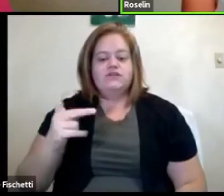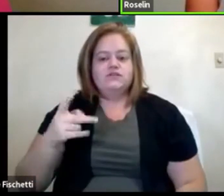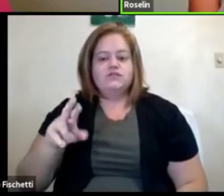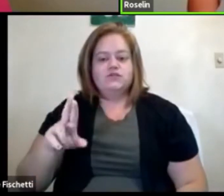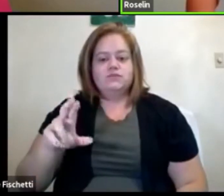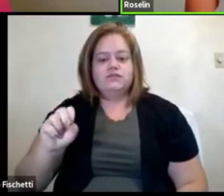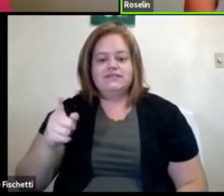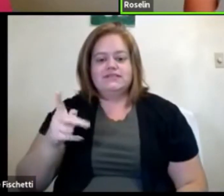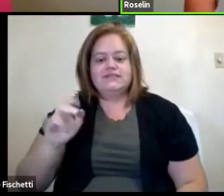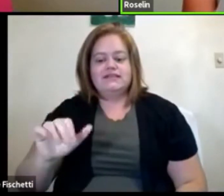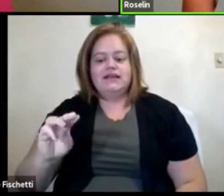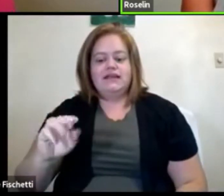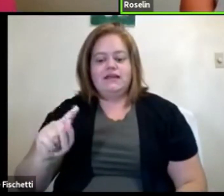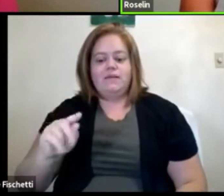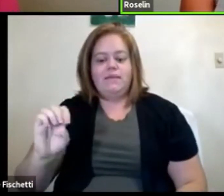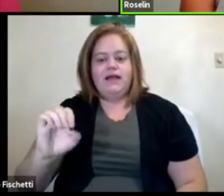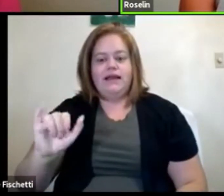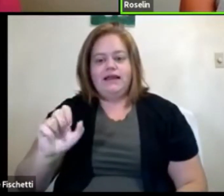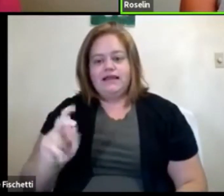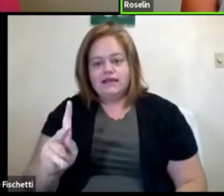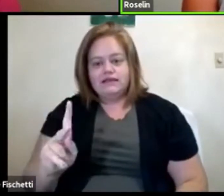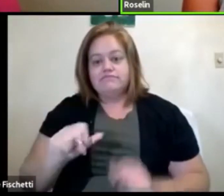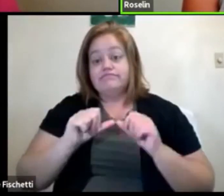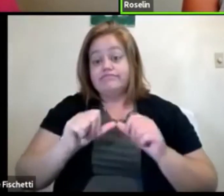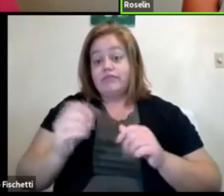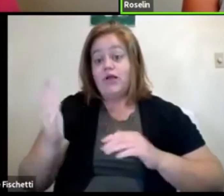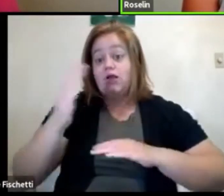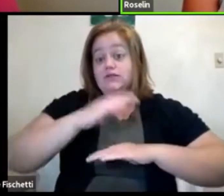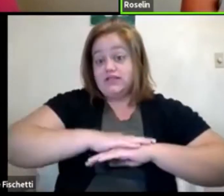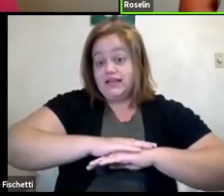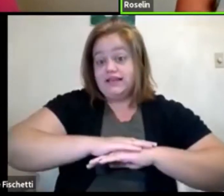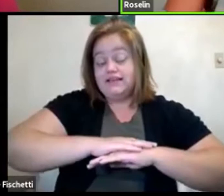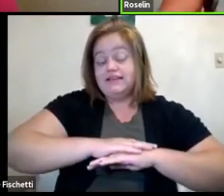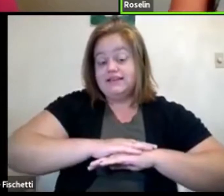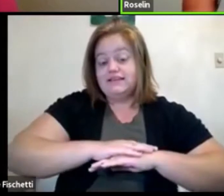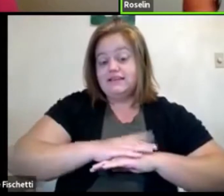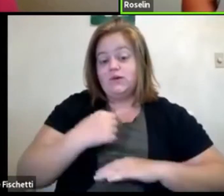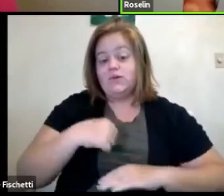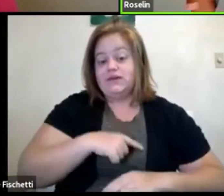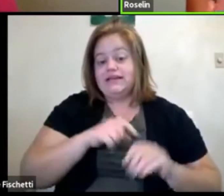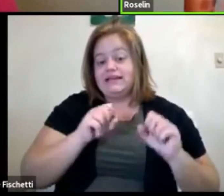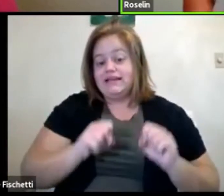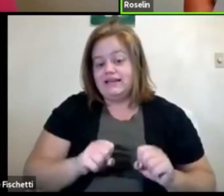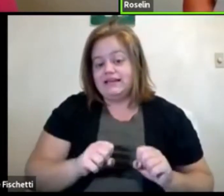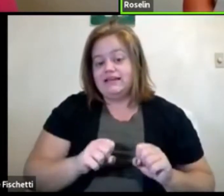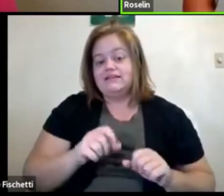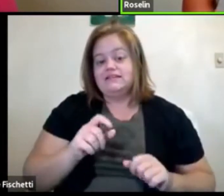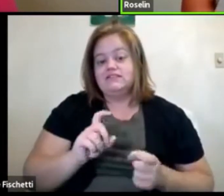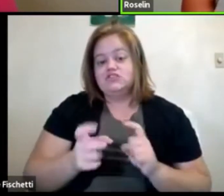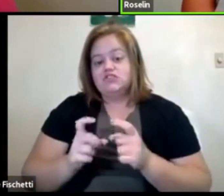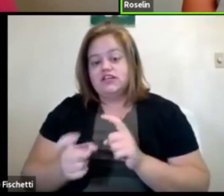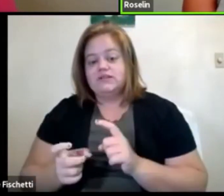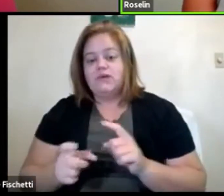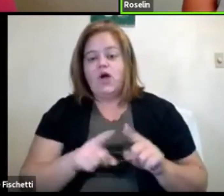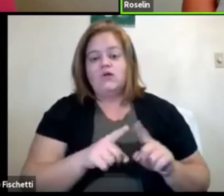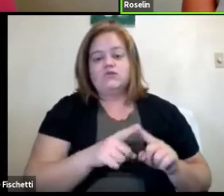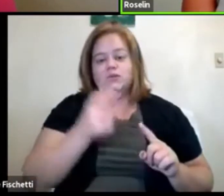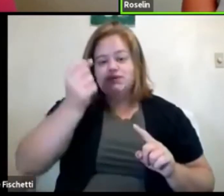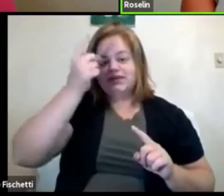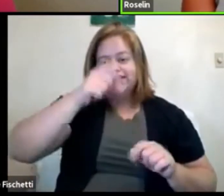a product that lasts all day, and that we have, the scientific knowledge behind